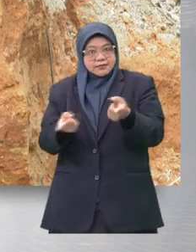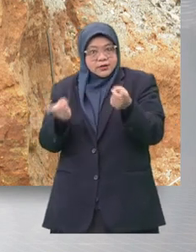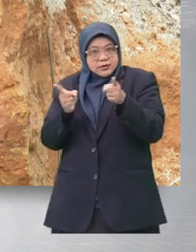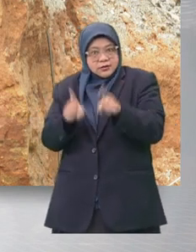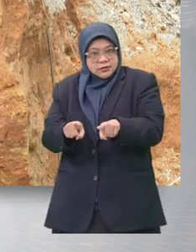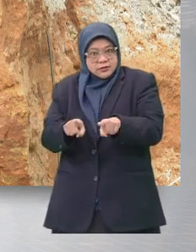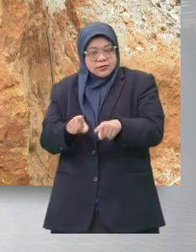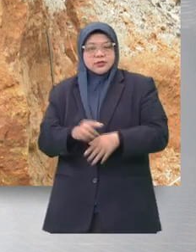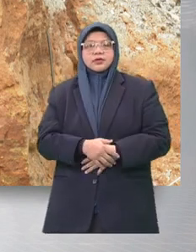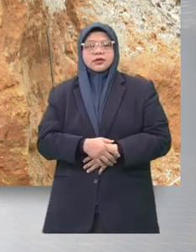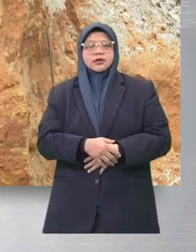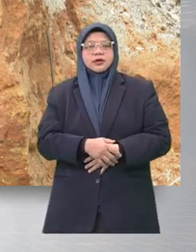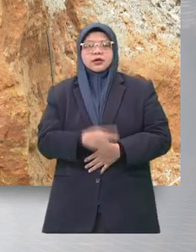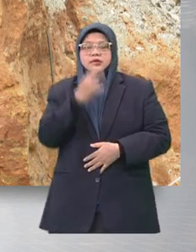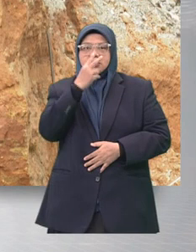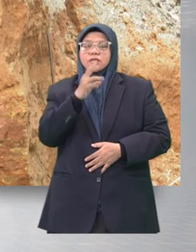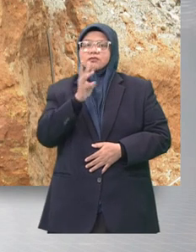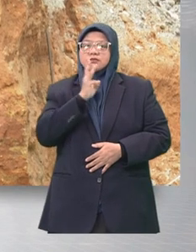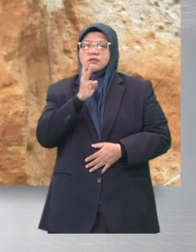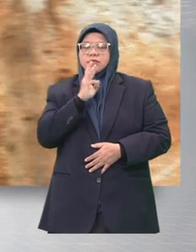there will be water ponding,